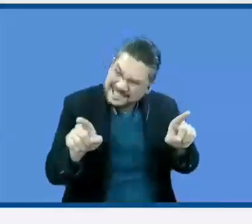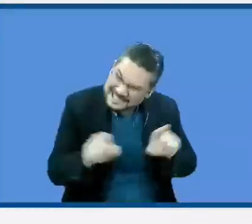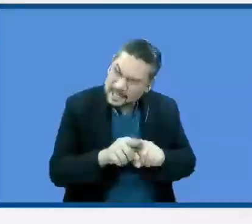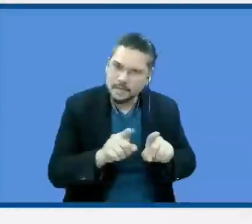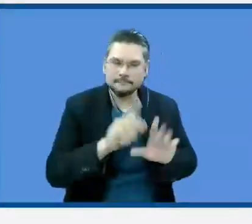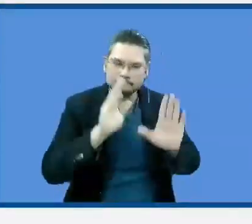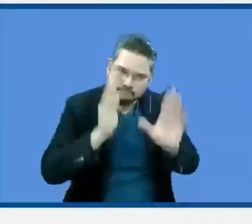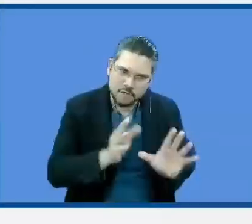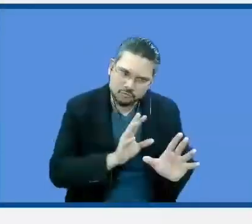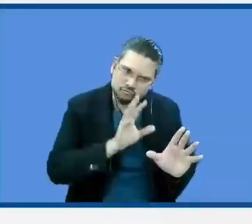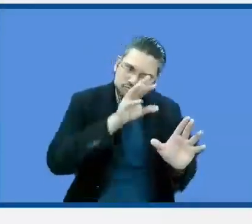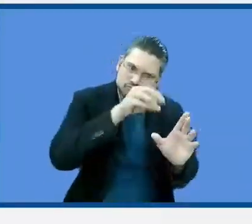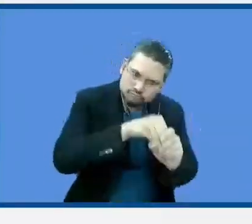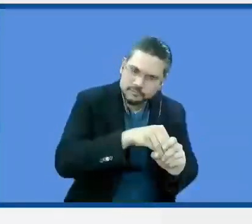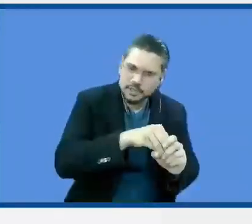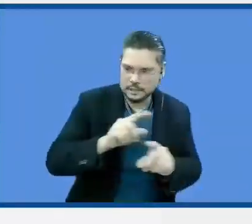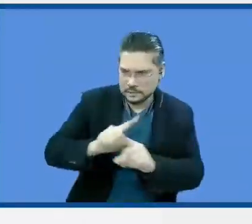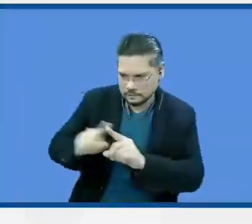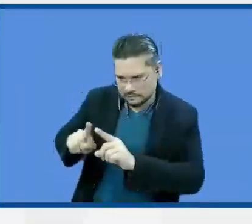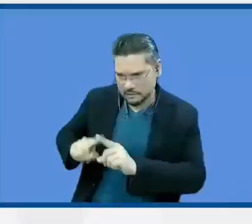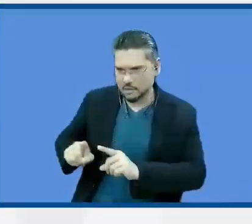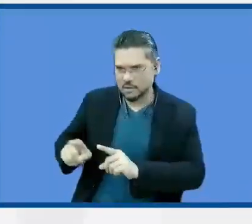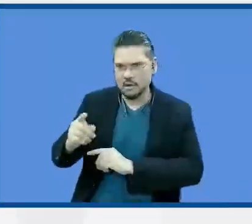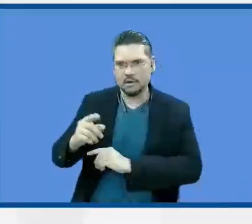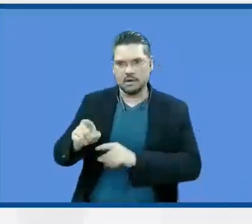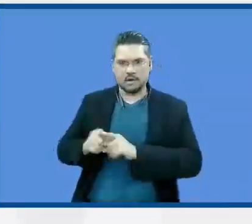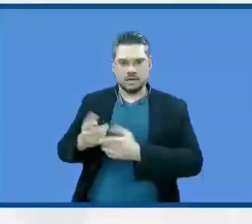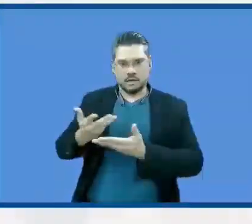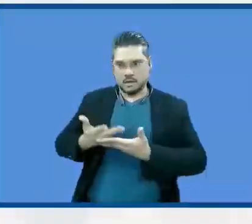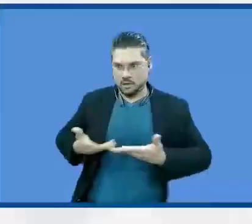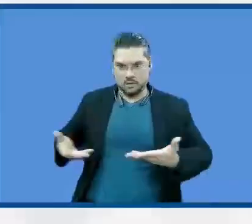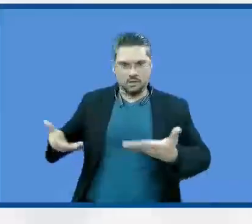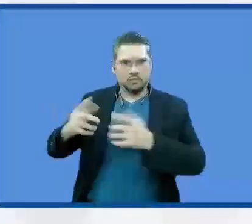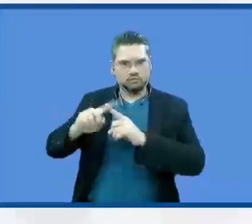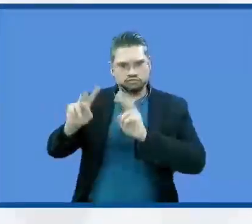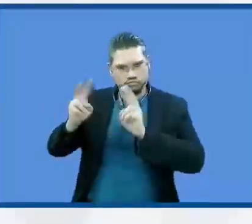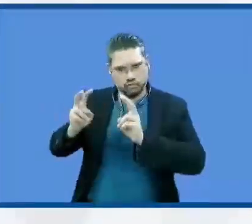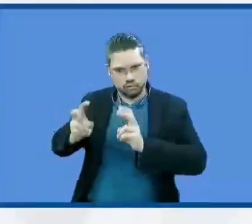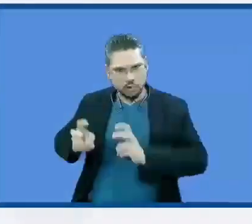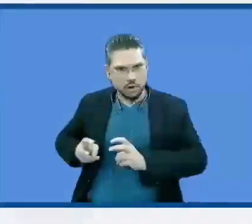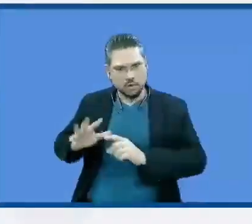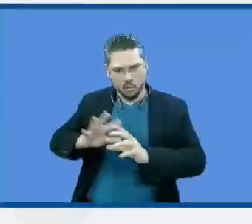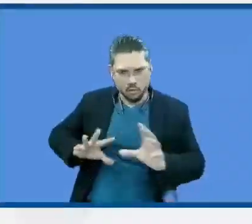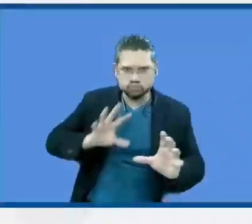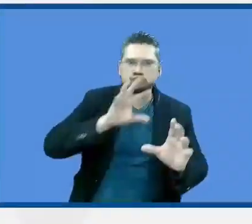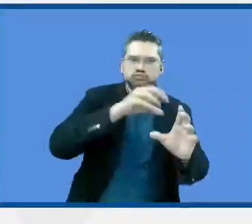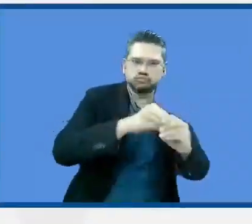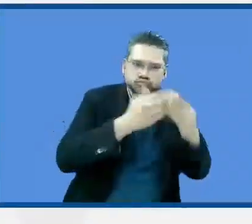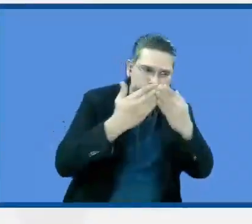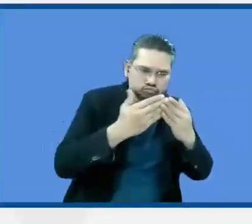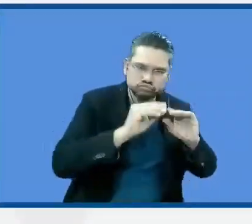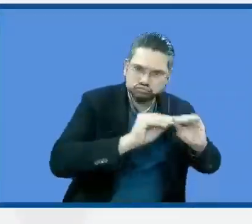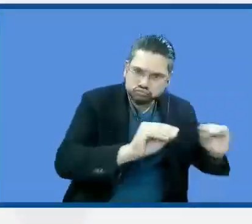is essential of everything that implies all these topics, in addition of the importance that